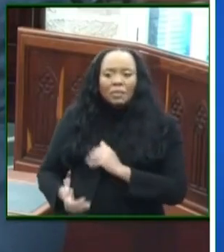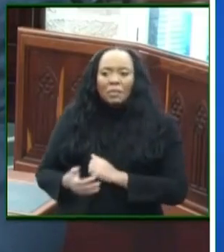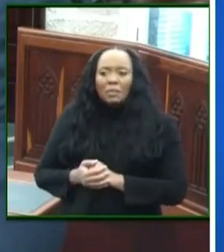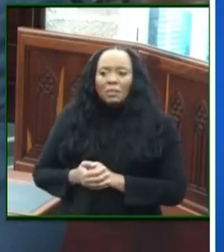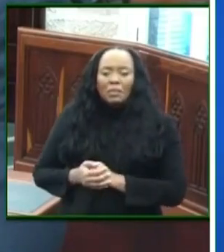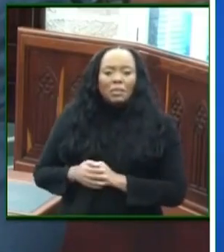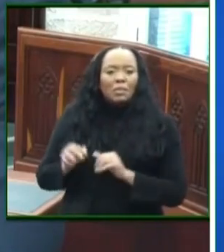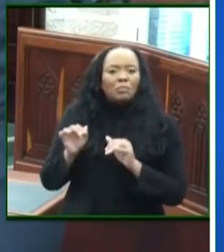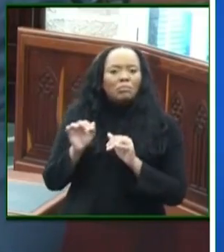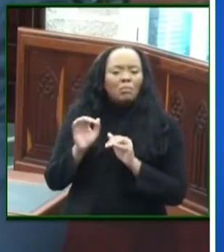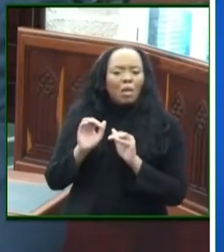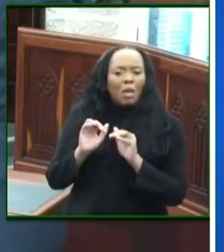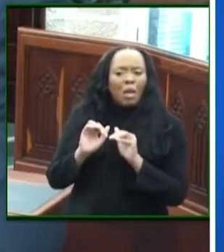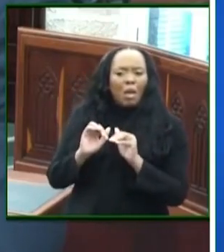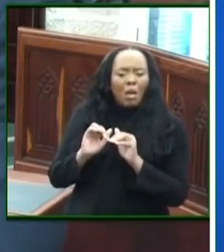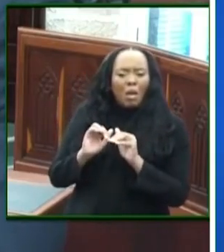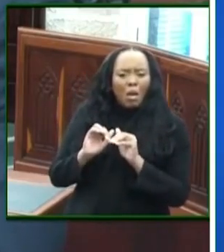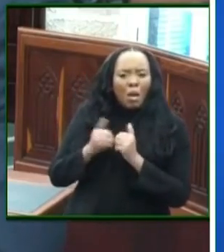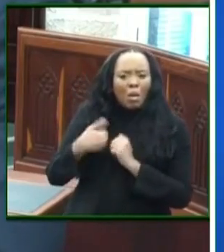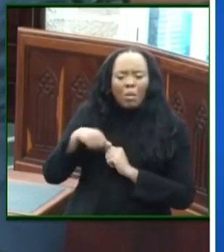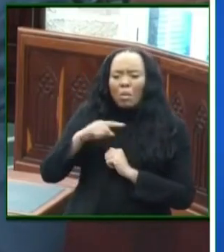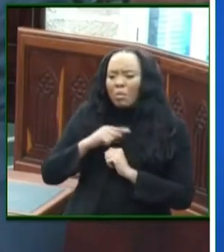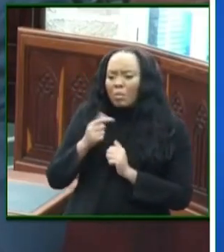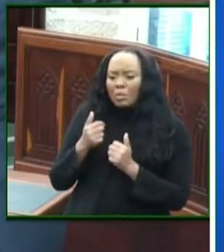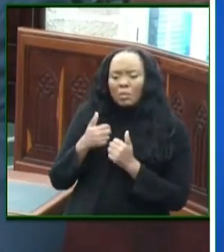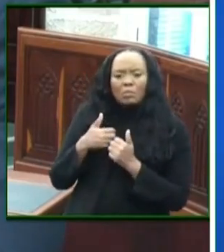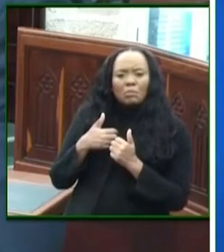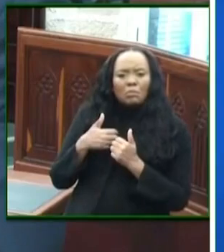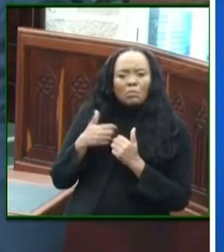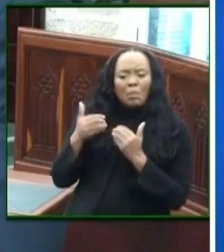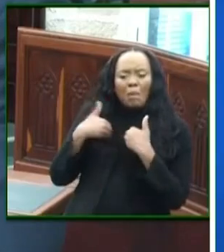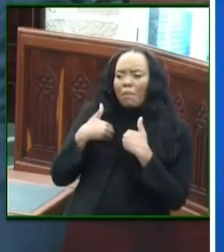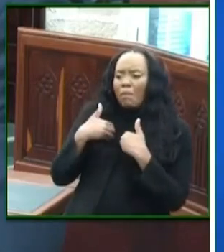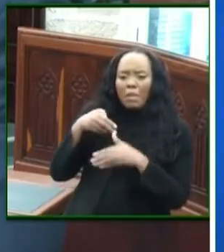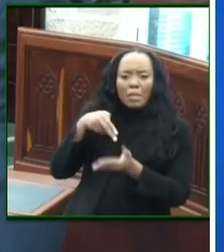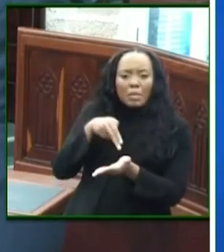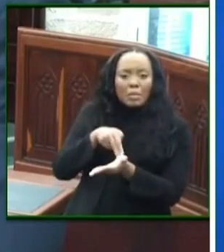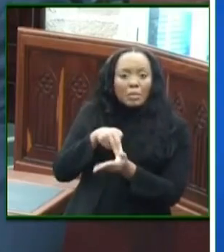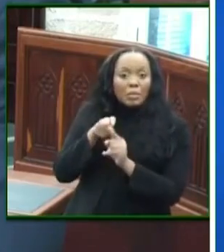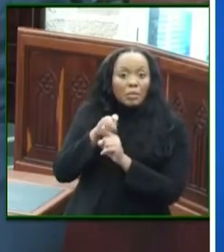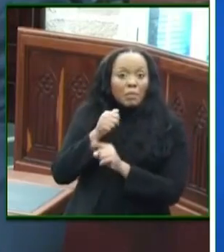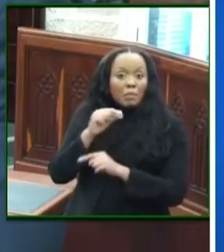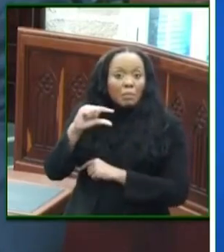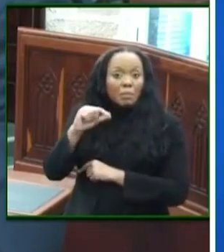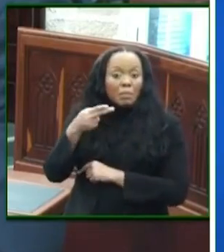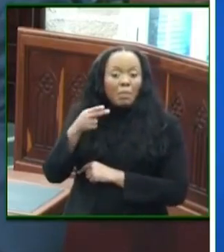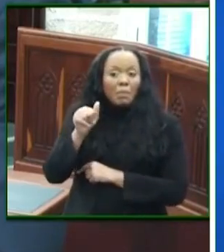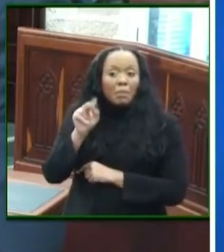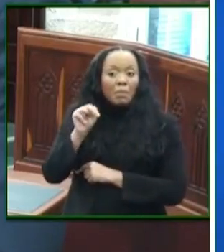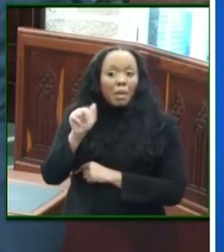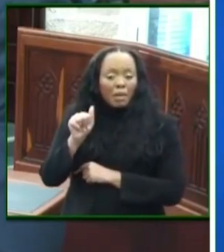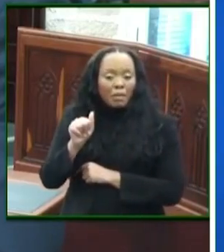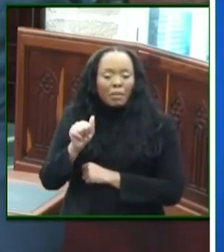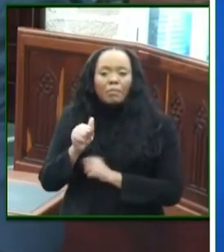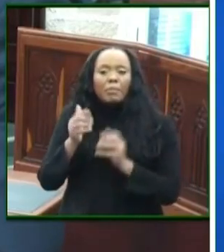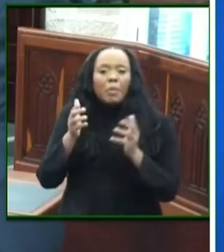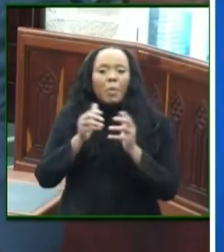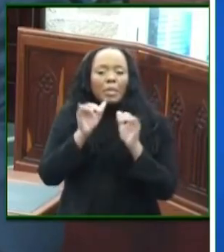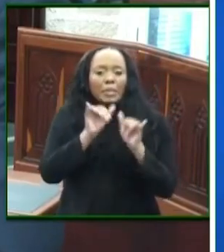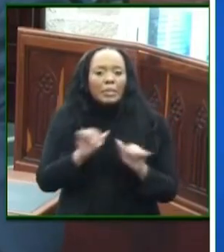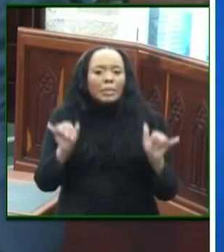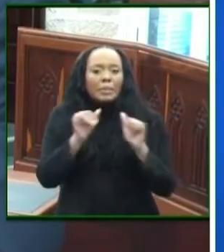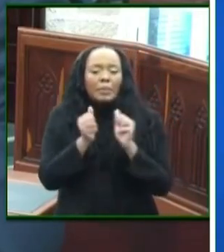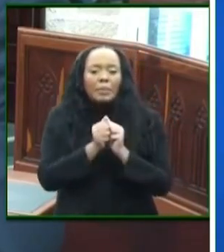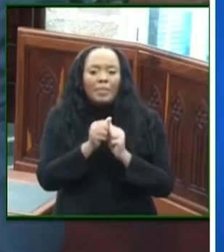nurses in Ghana, to be able to source skills out of Ethiopia as well. And what are some of those fundamental skills? We keep talking about renewable